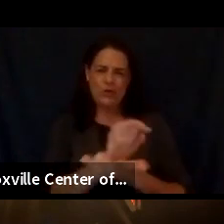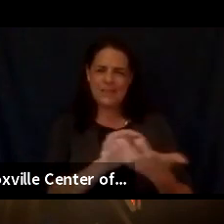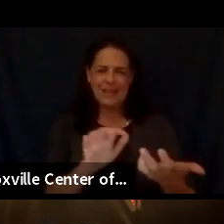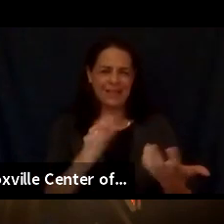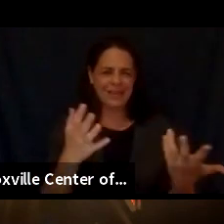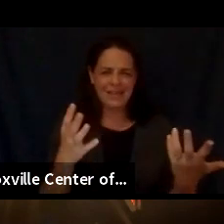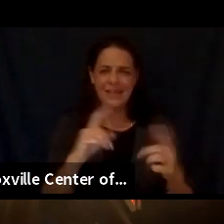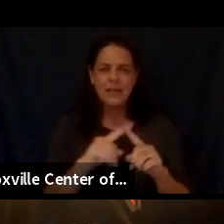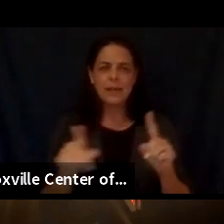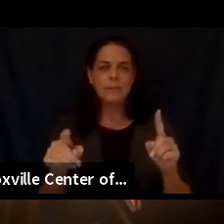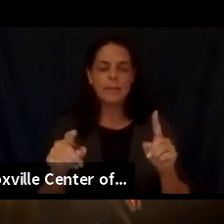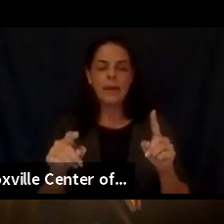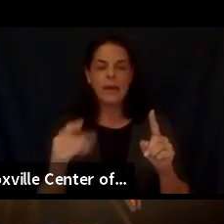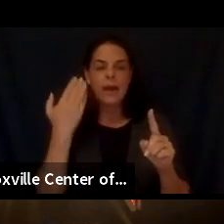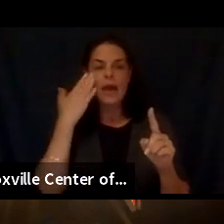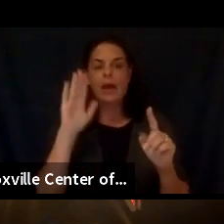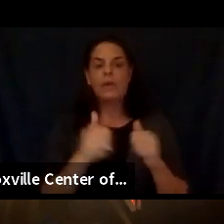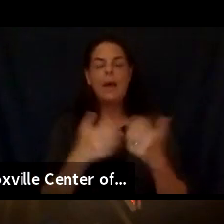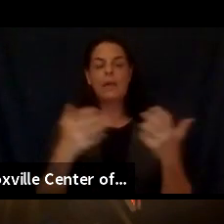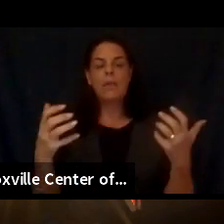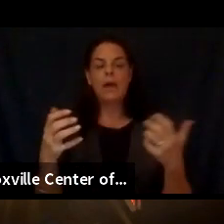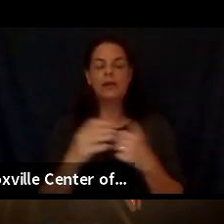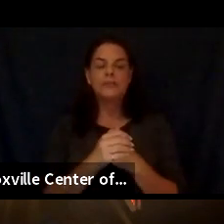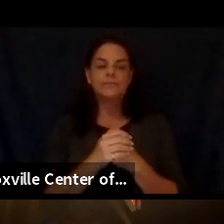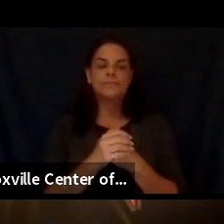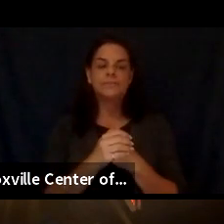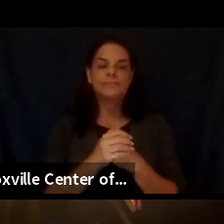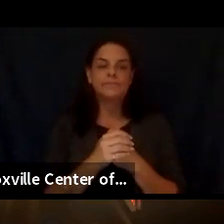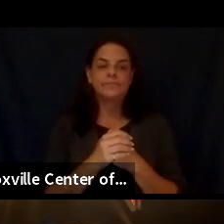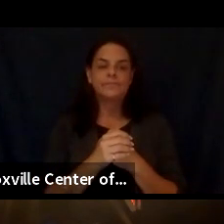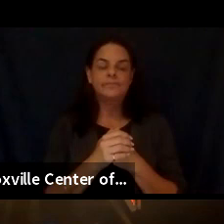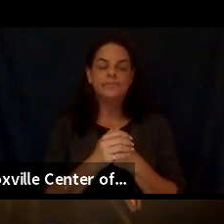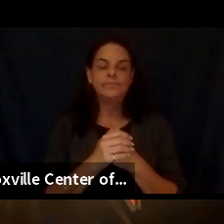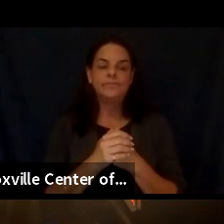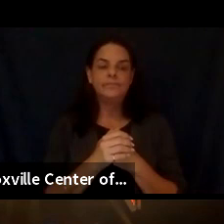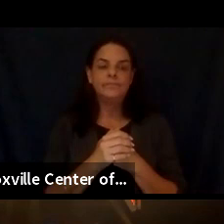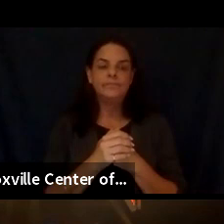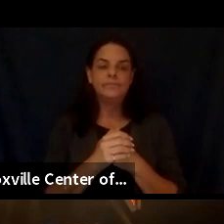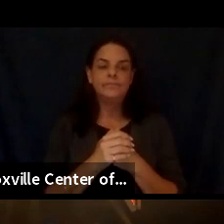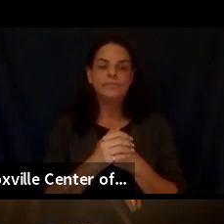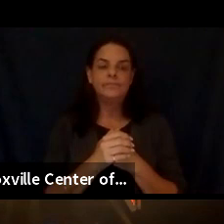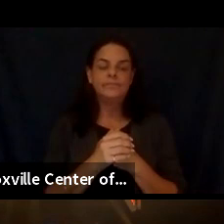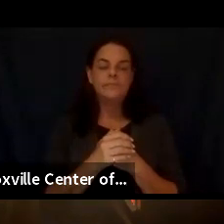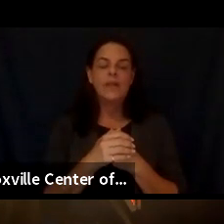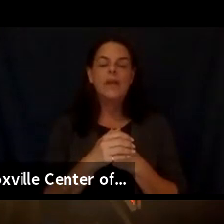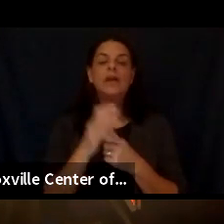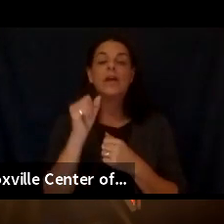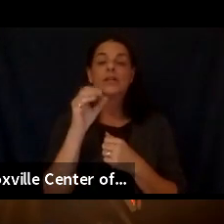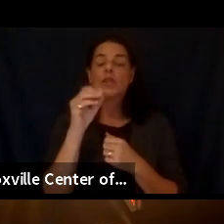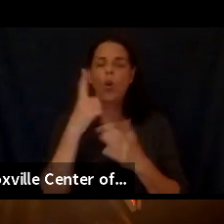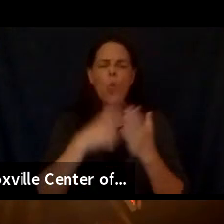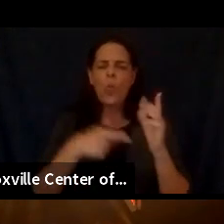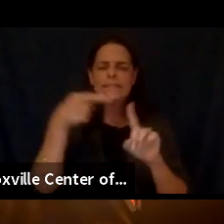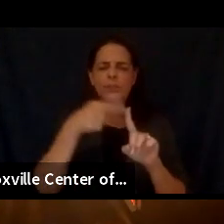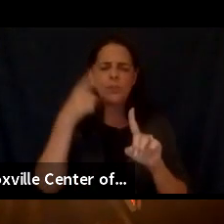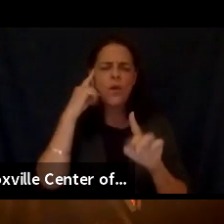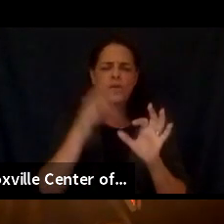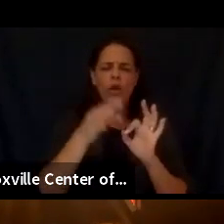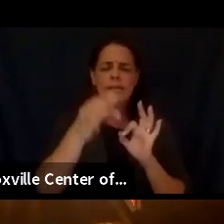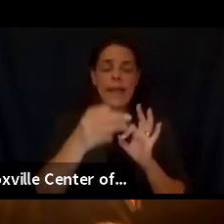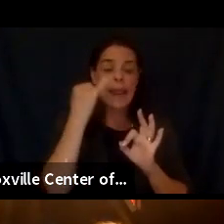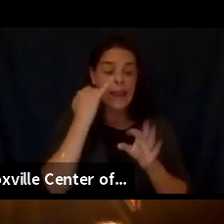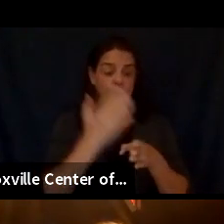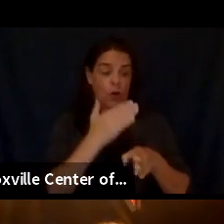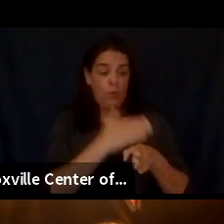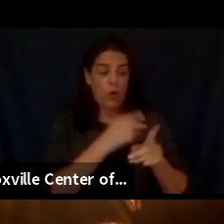but I don't know how much, if it's I guess the question is, what would be the point of the delay? Because if it's to get the wording better, and we don't think we're going